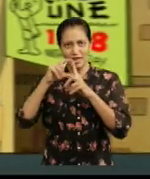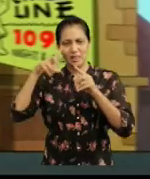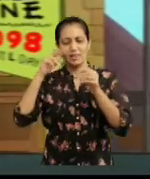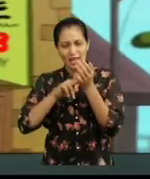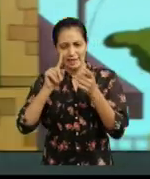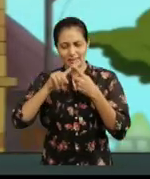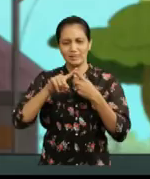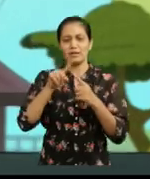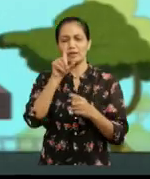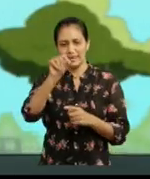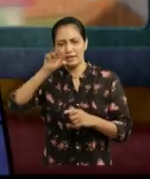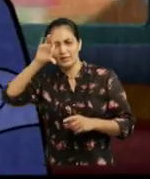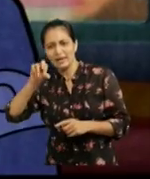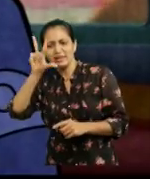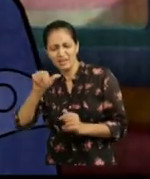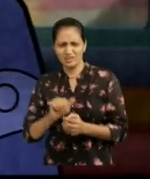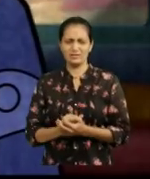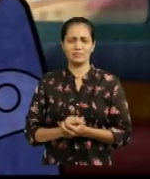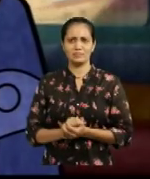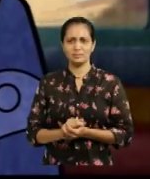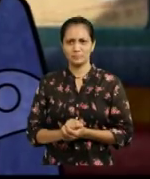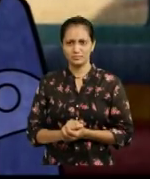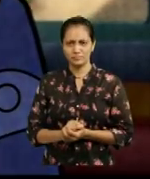Childline. 10, 9, 8.